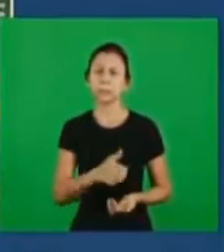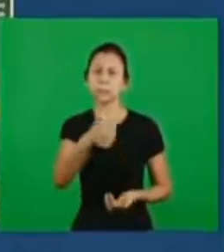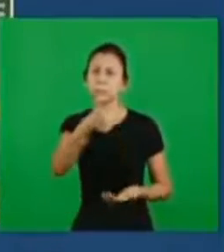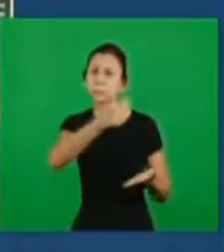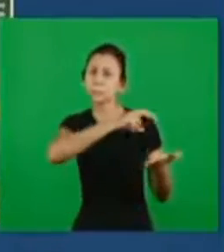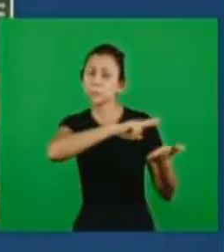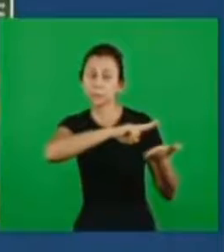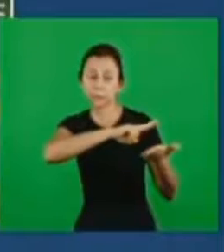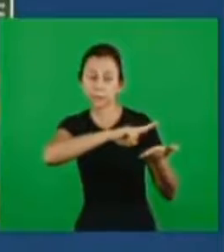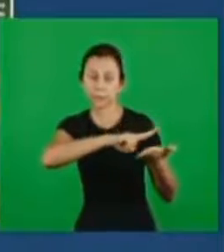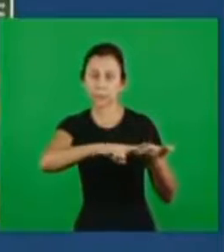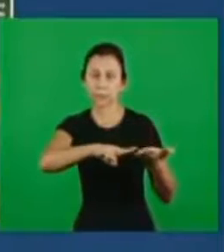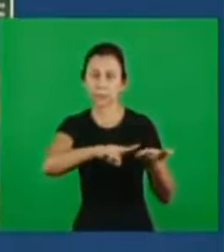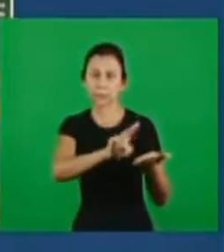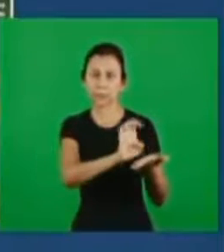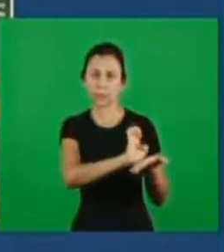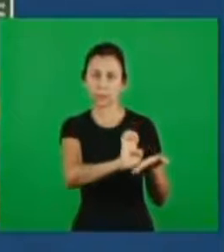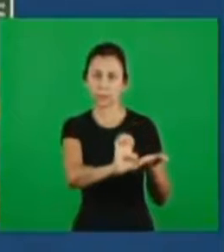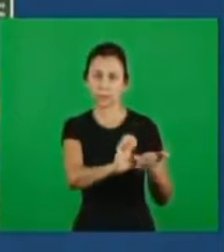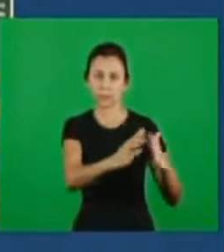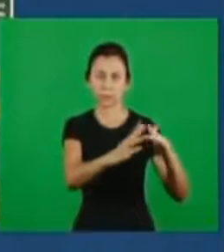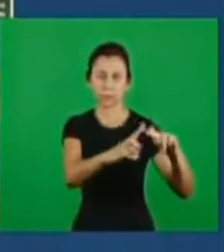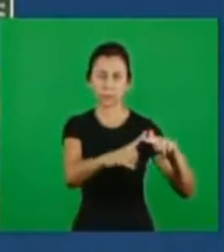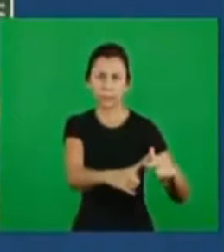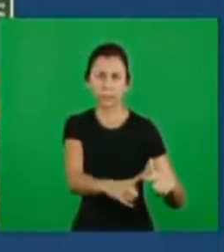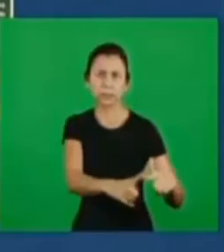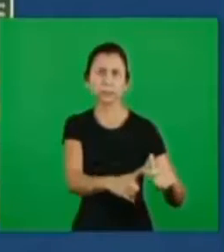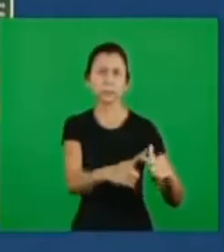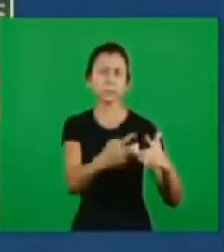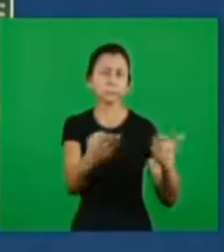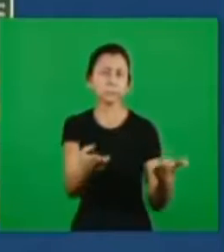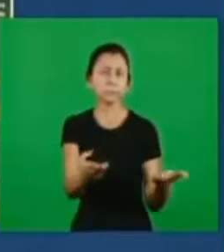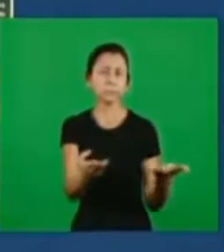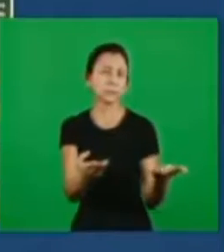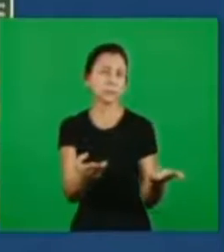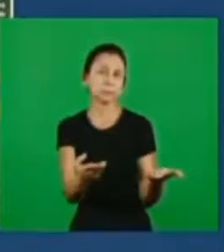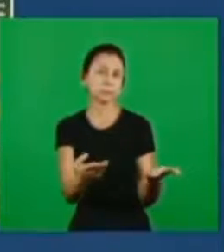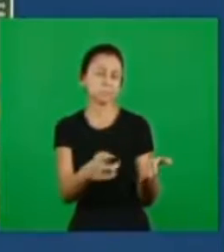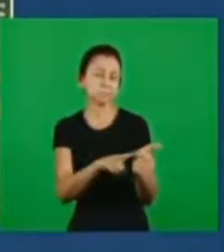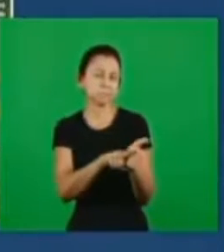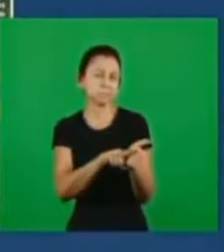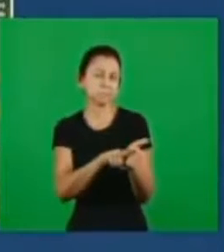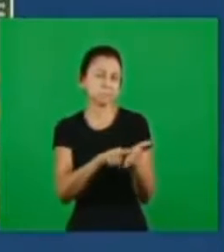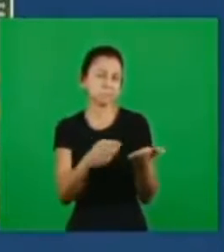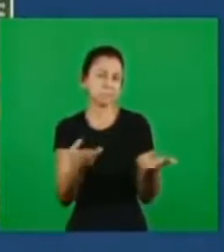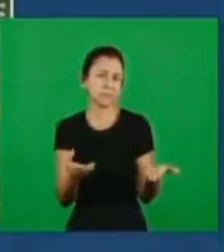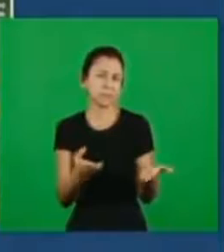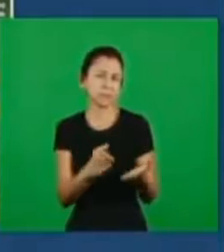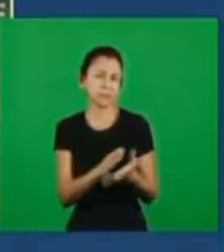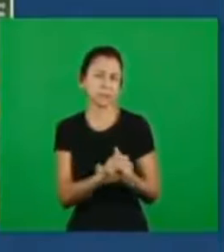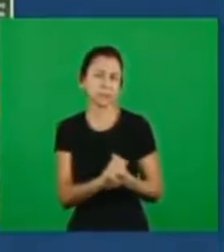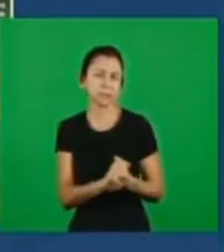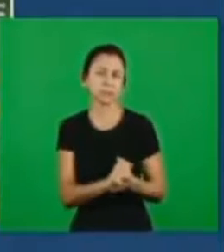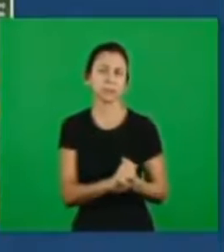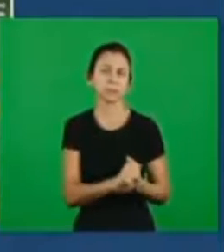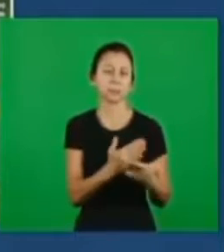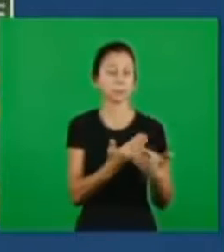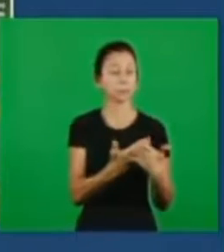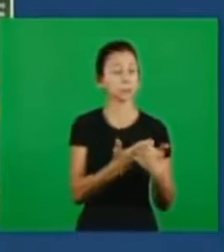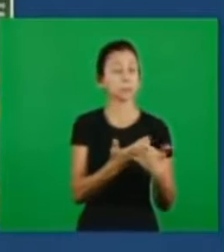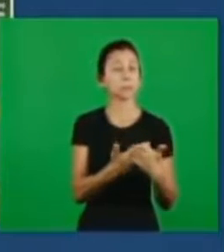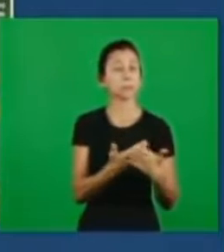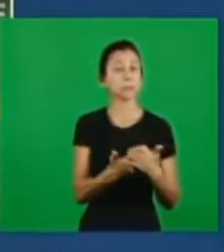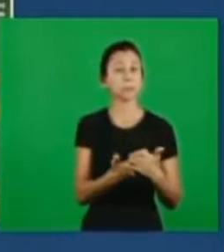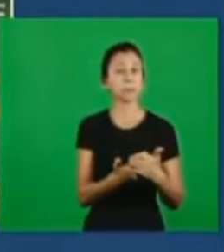to the subject, the first letter of the Church of Ephesus, and naturally do